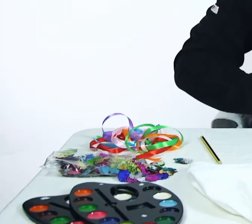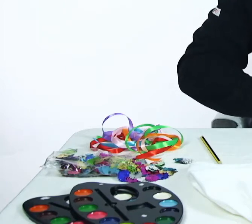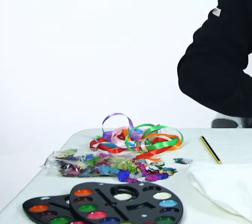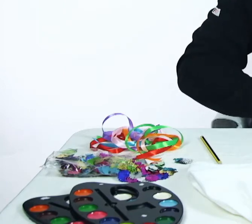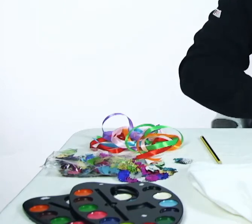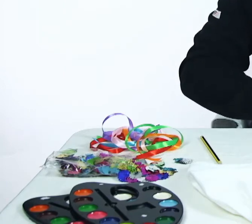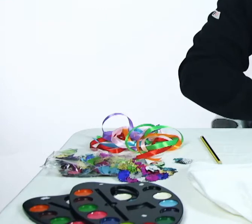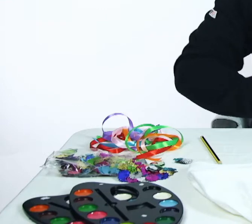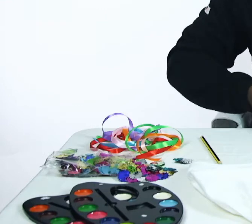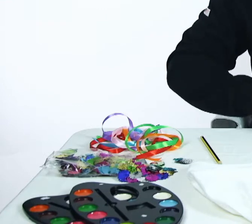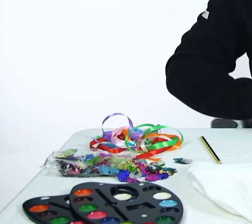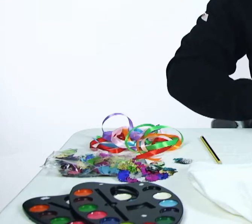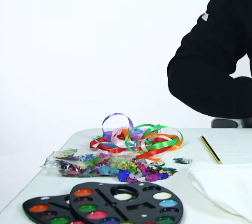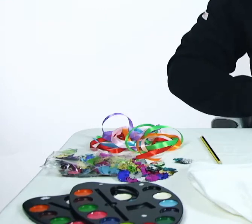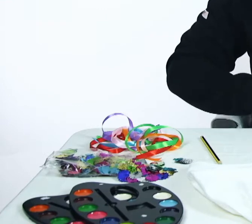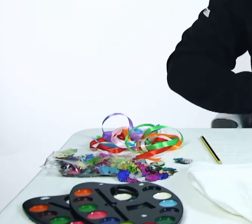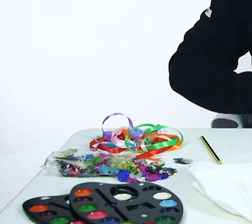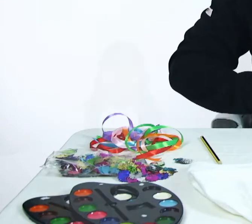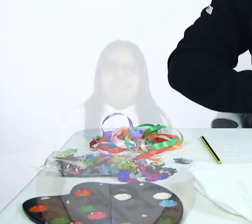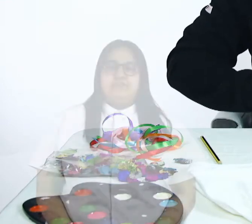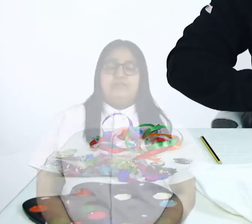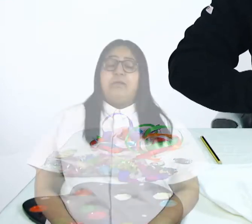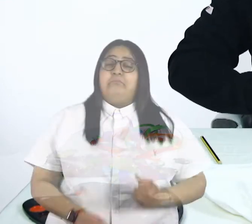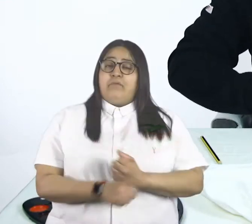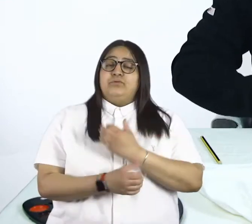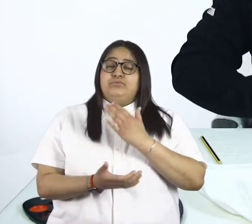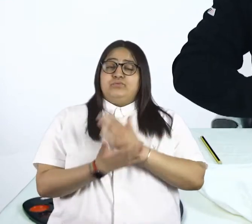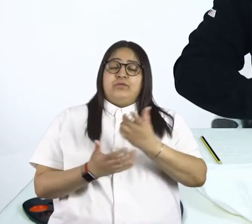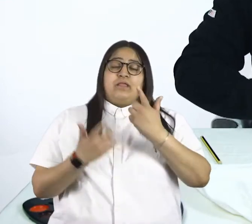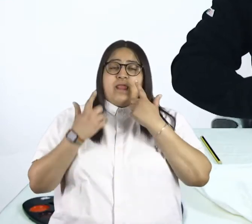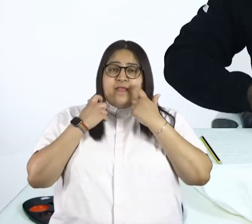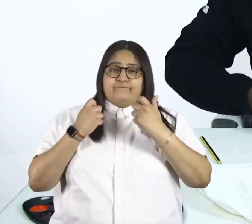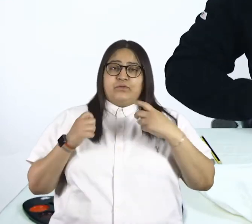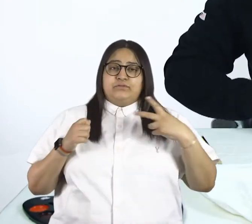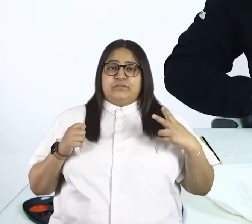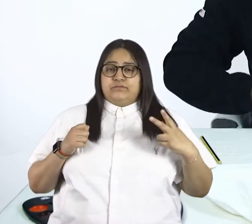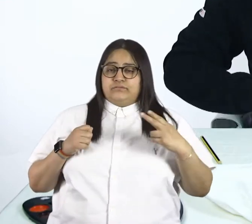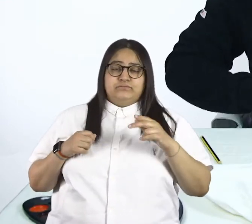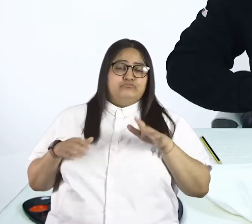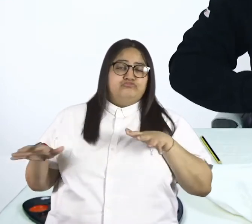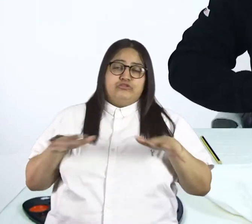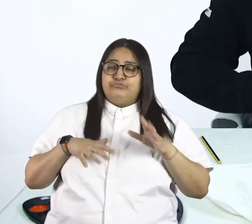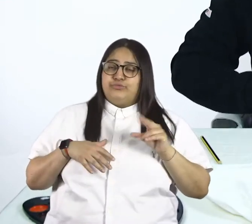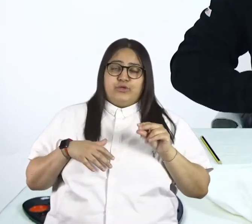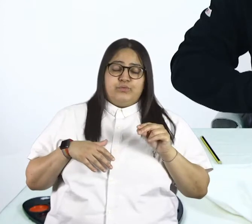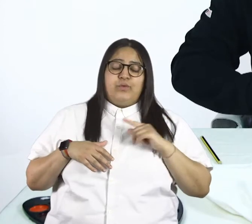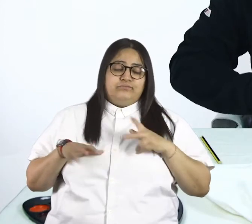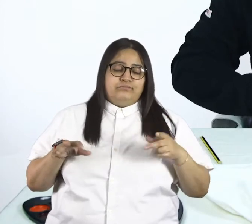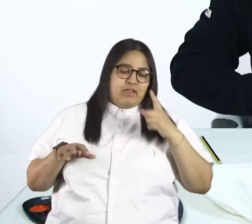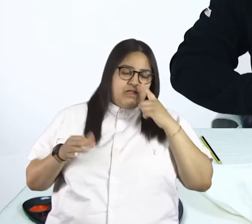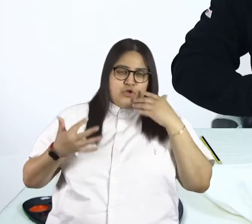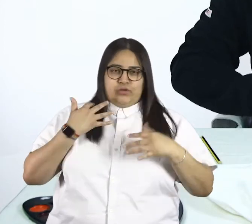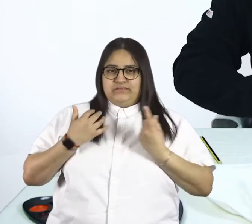Just be careful, take your time when using the scissors as well. You don't want to rush and end up hurting yourself.